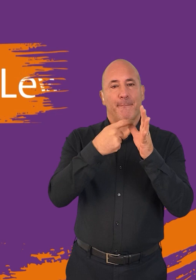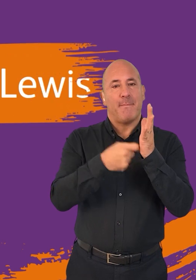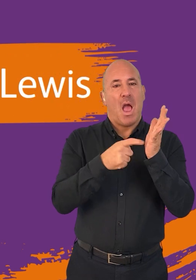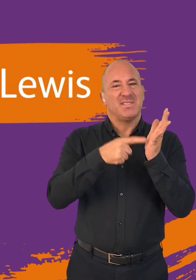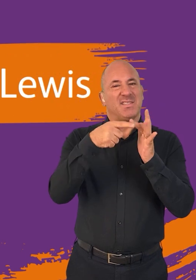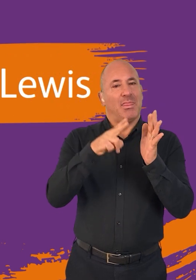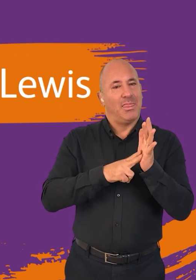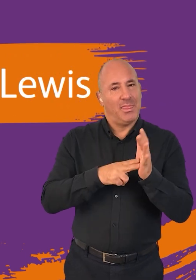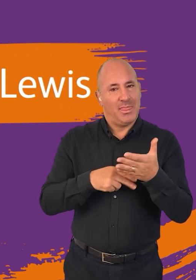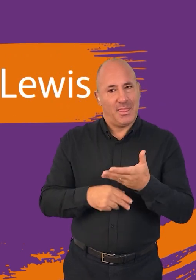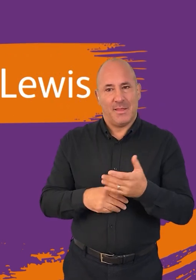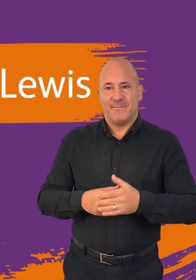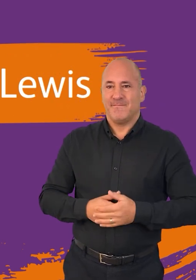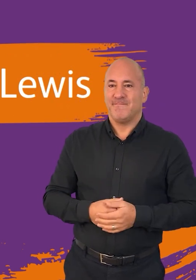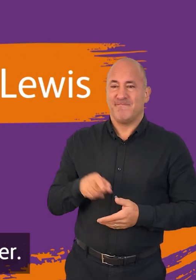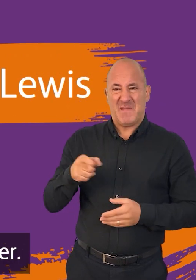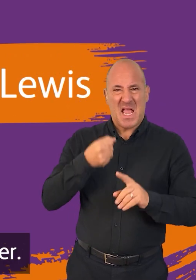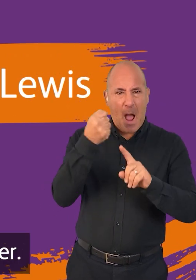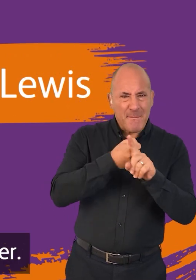Martin Lewis.